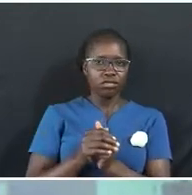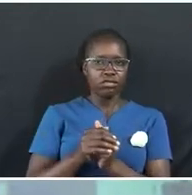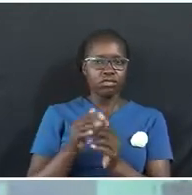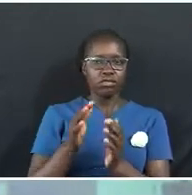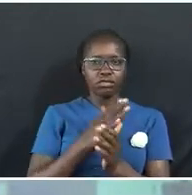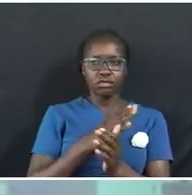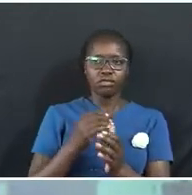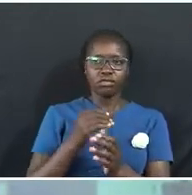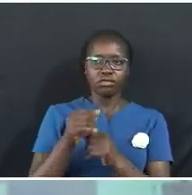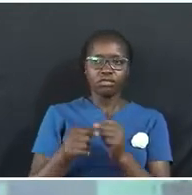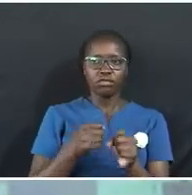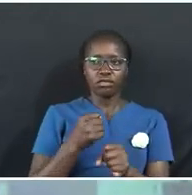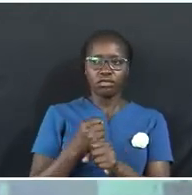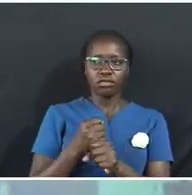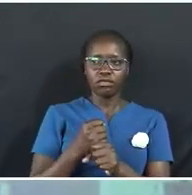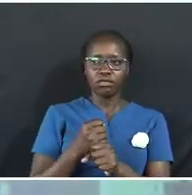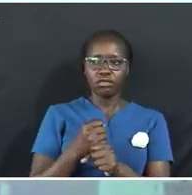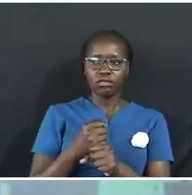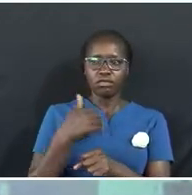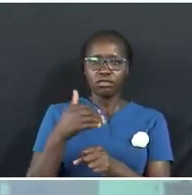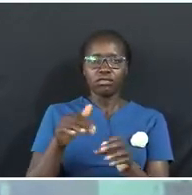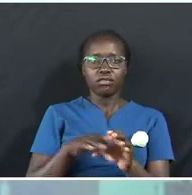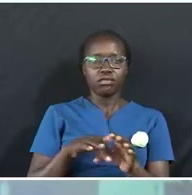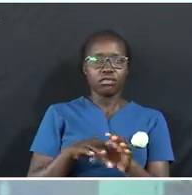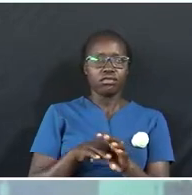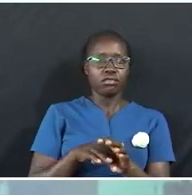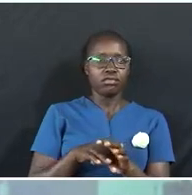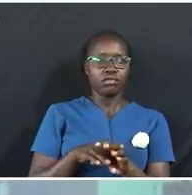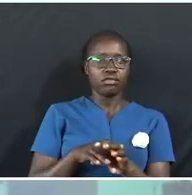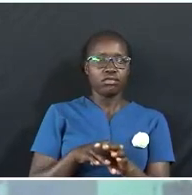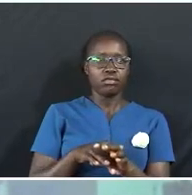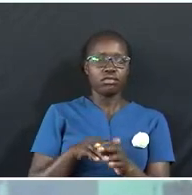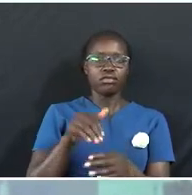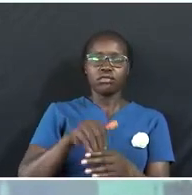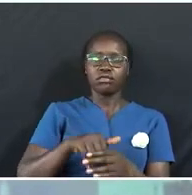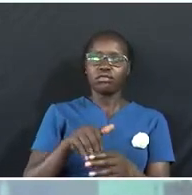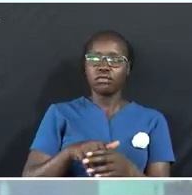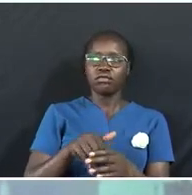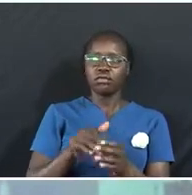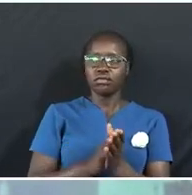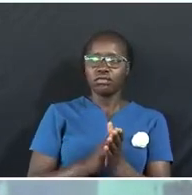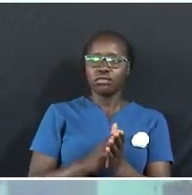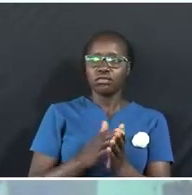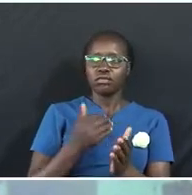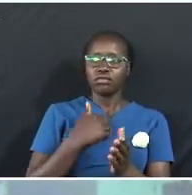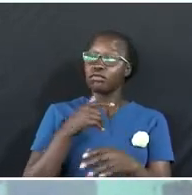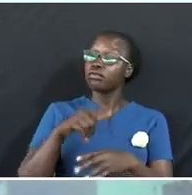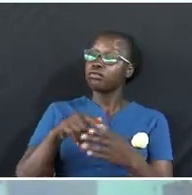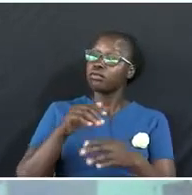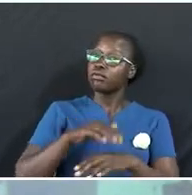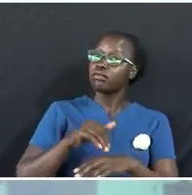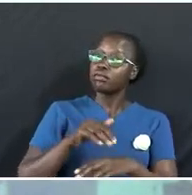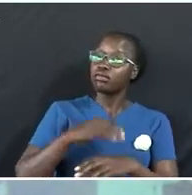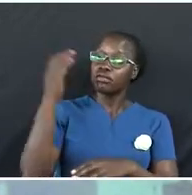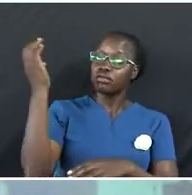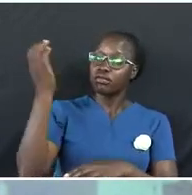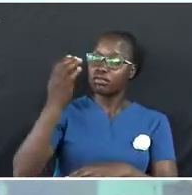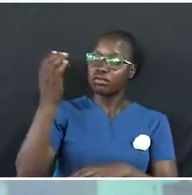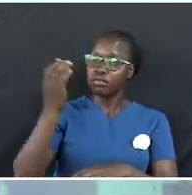therefore, every member is going to be involved. We have what we call